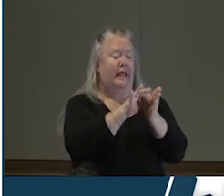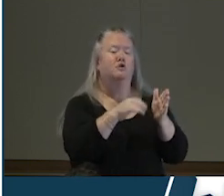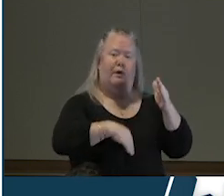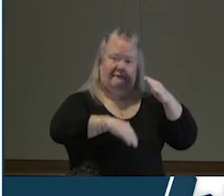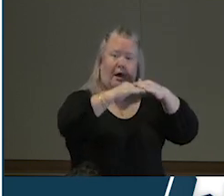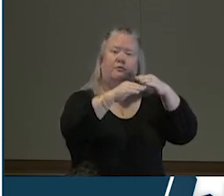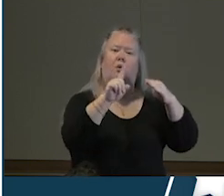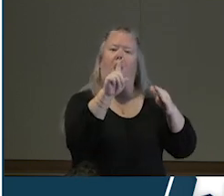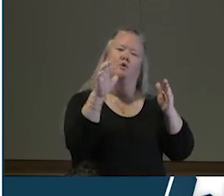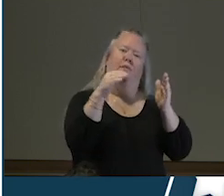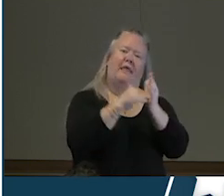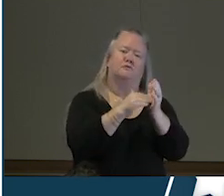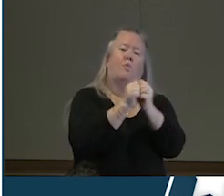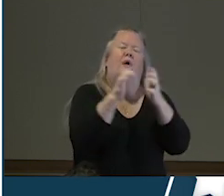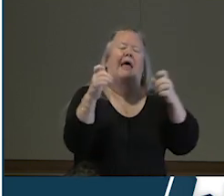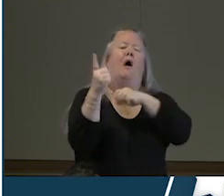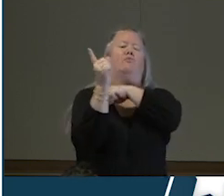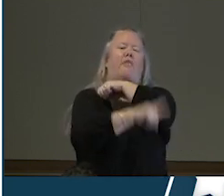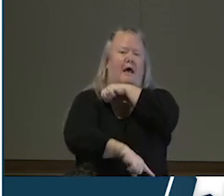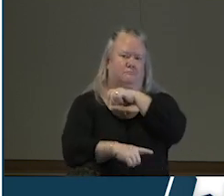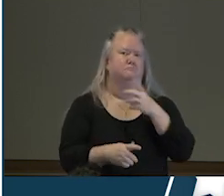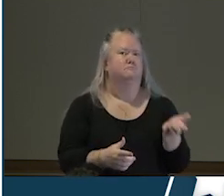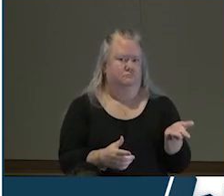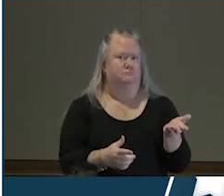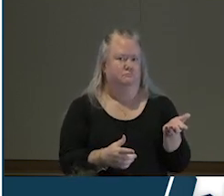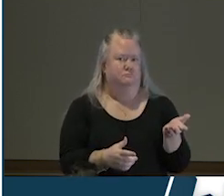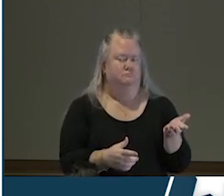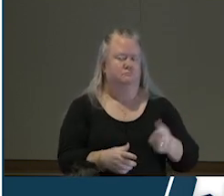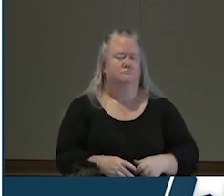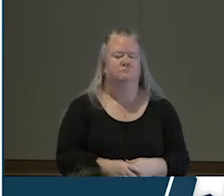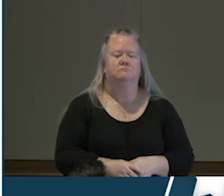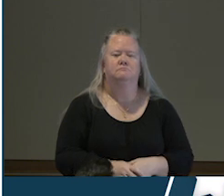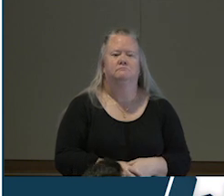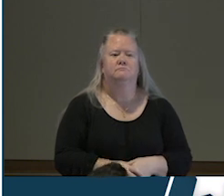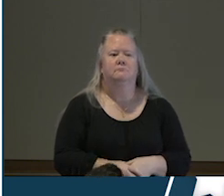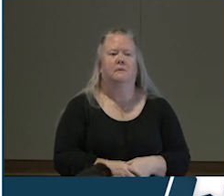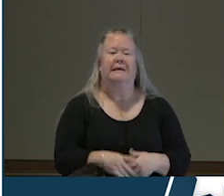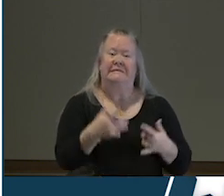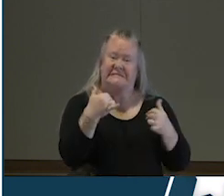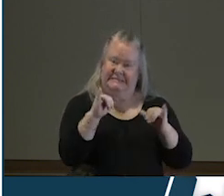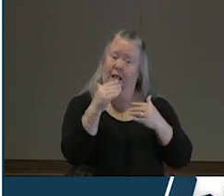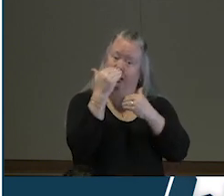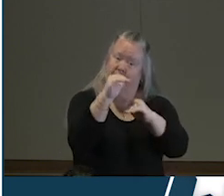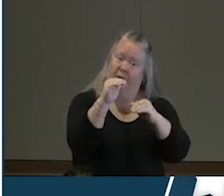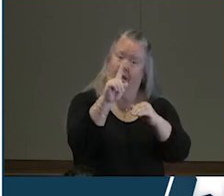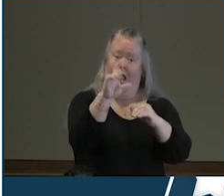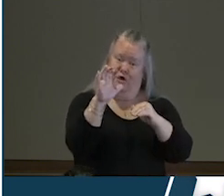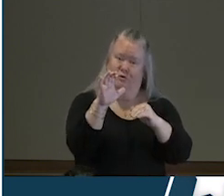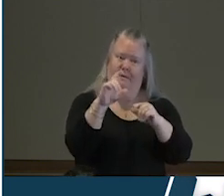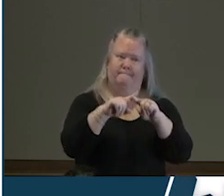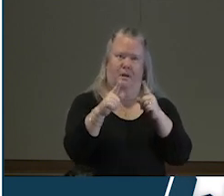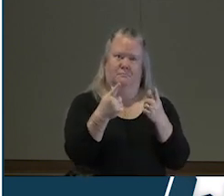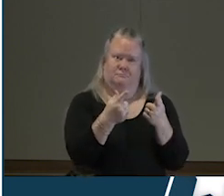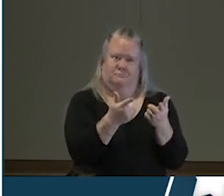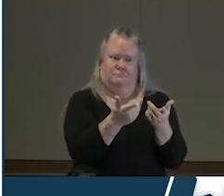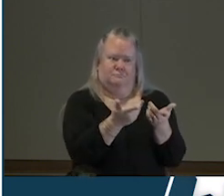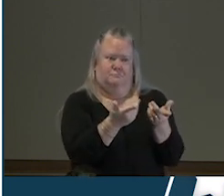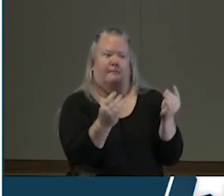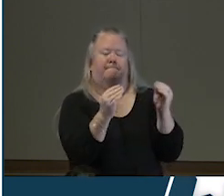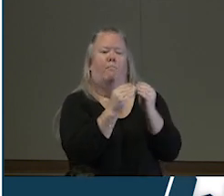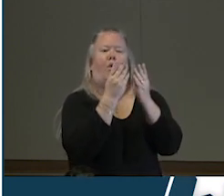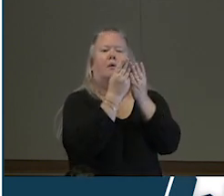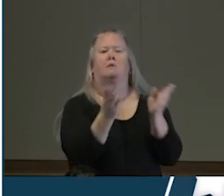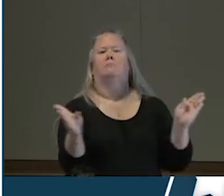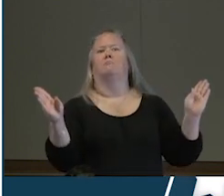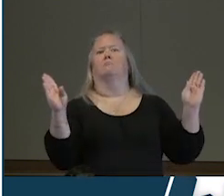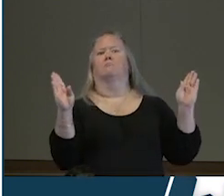up to $100,000 without that disqualification happening, right? Still a limit, 100, but at least it's a much